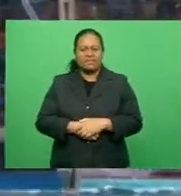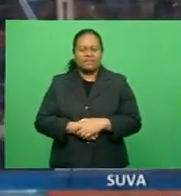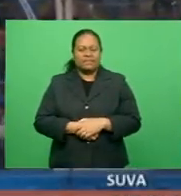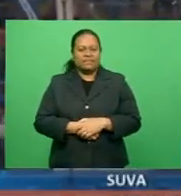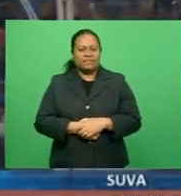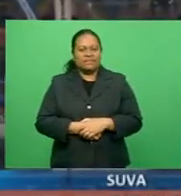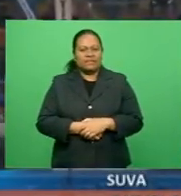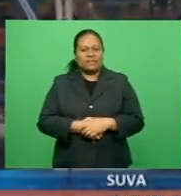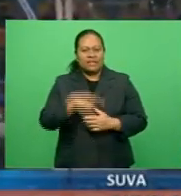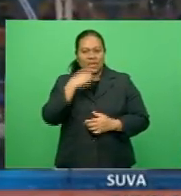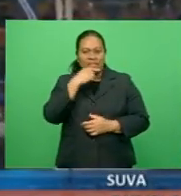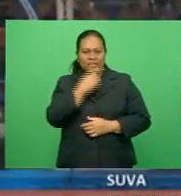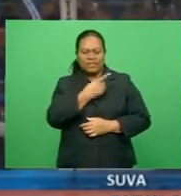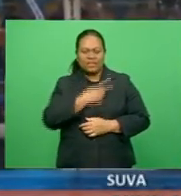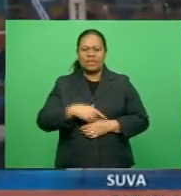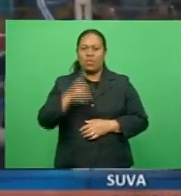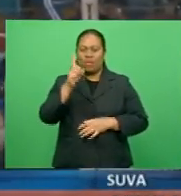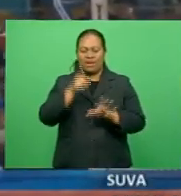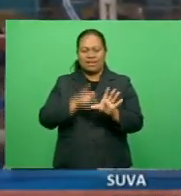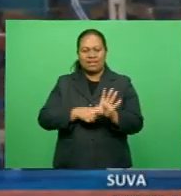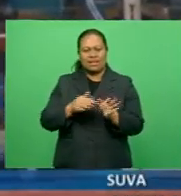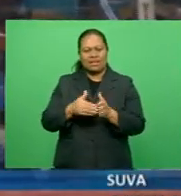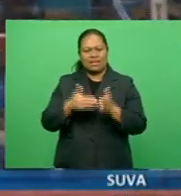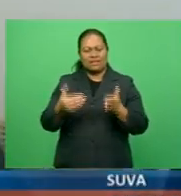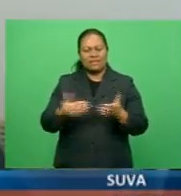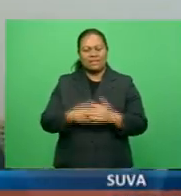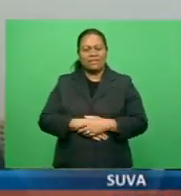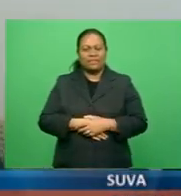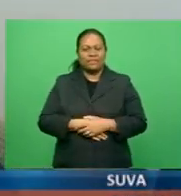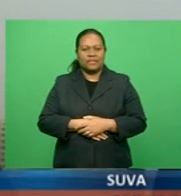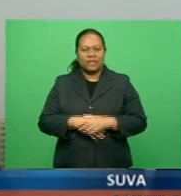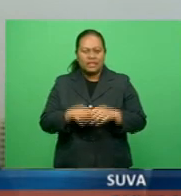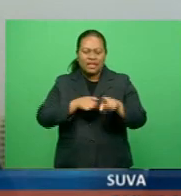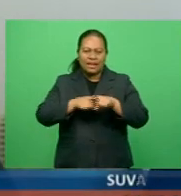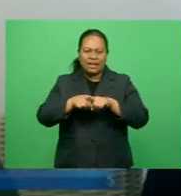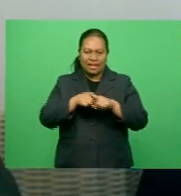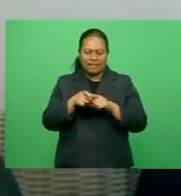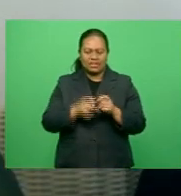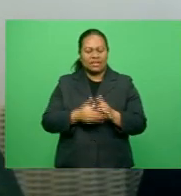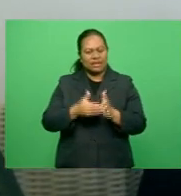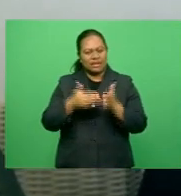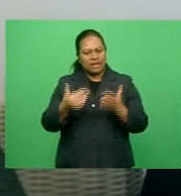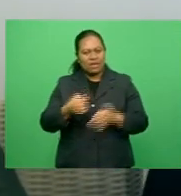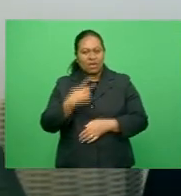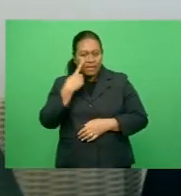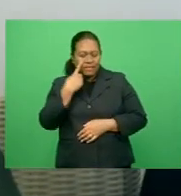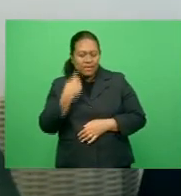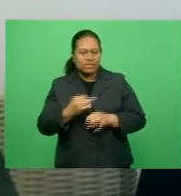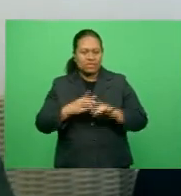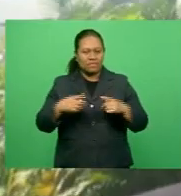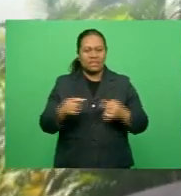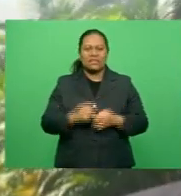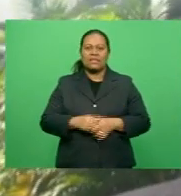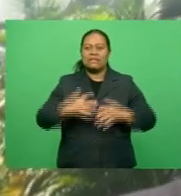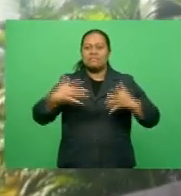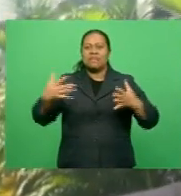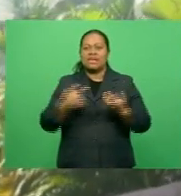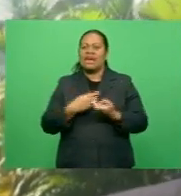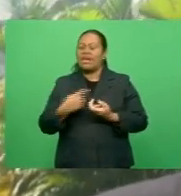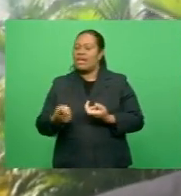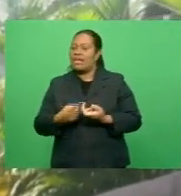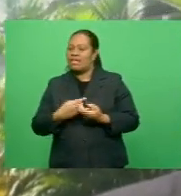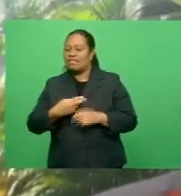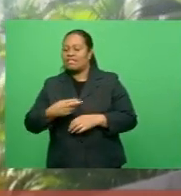Being suspended for almost a year has taught the sniper some valuable lessons, and he has even found something bigger than boxing. You know, in